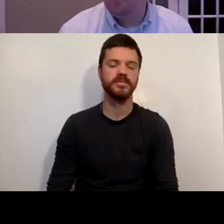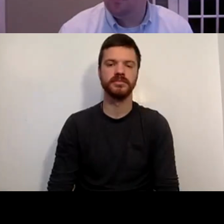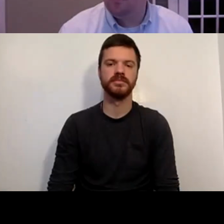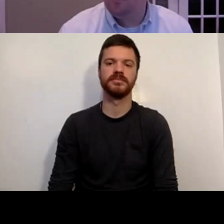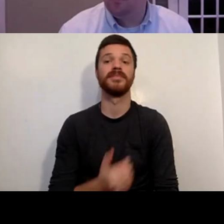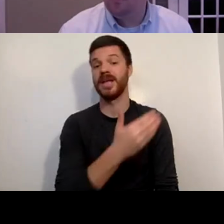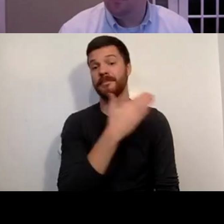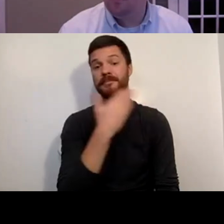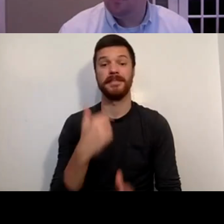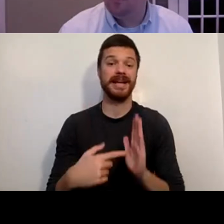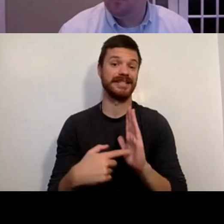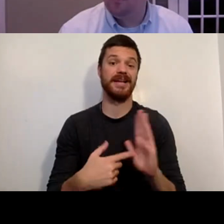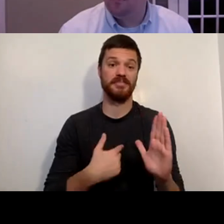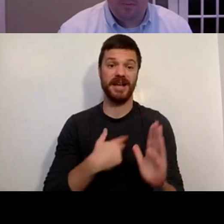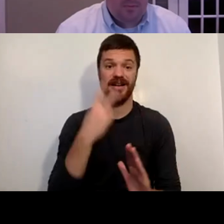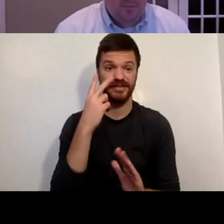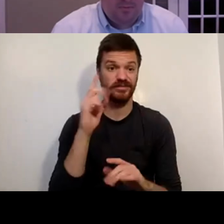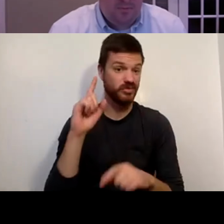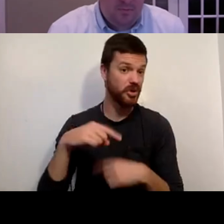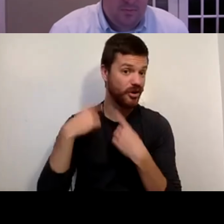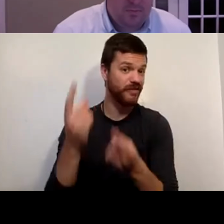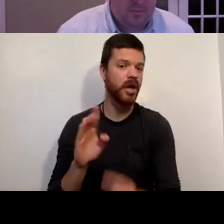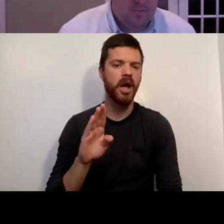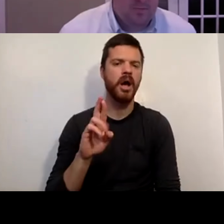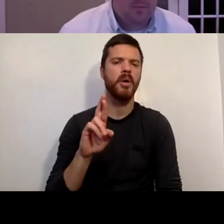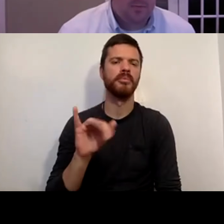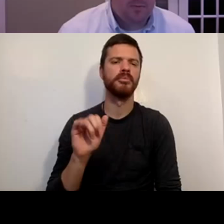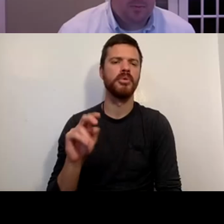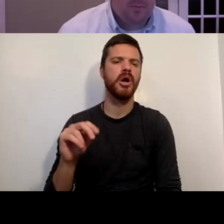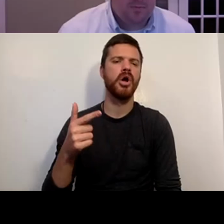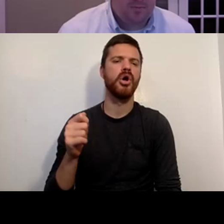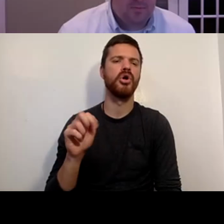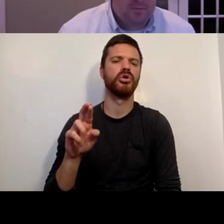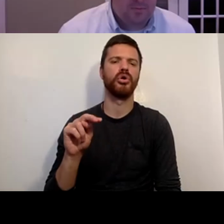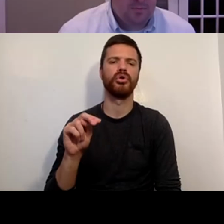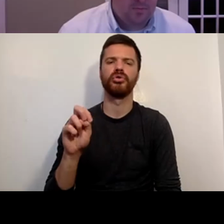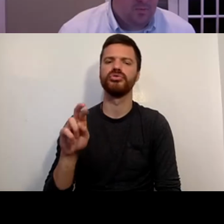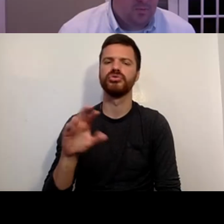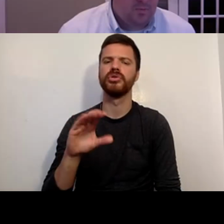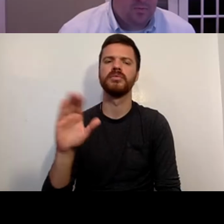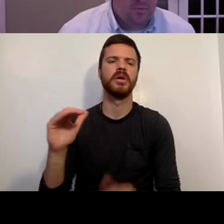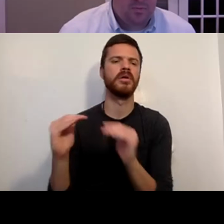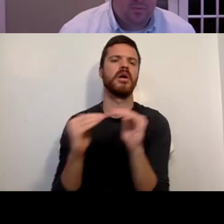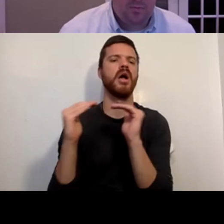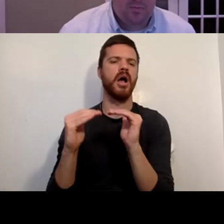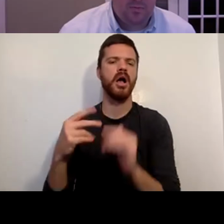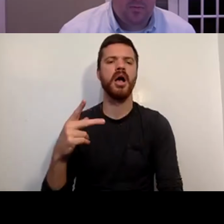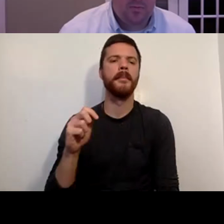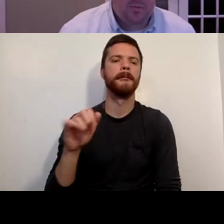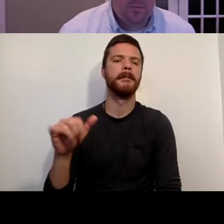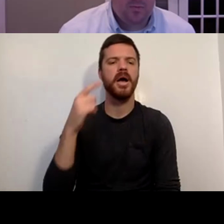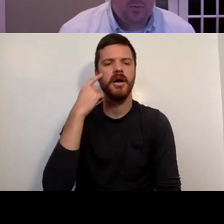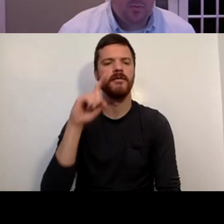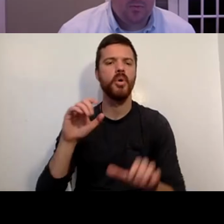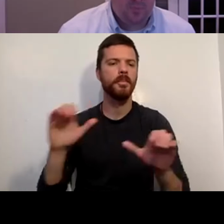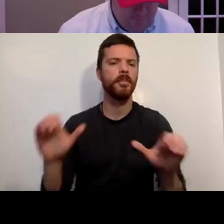I have seen so far is from Brian Garner and colleagues using pay for performance as a cost